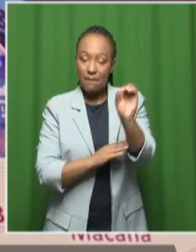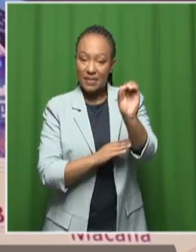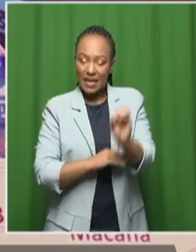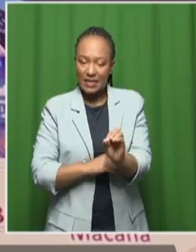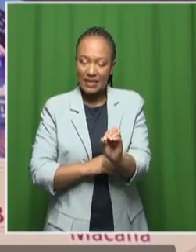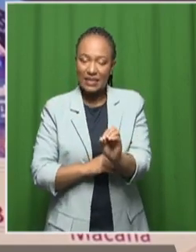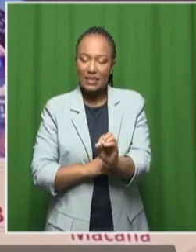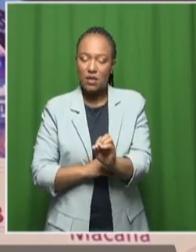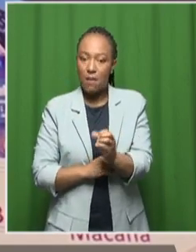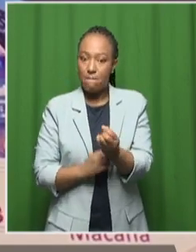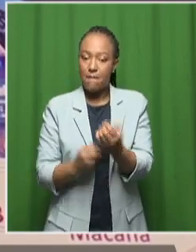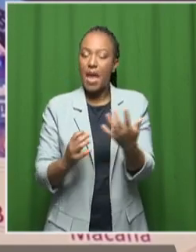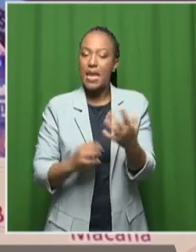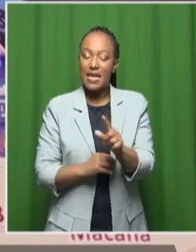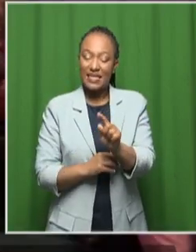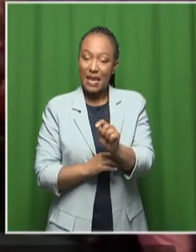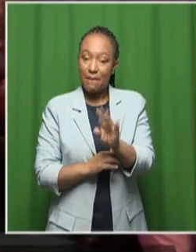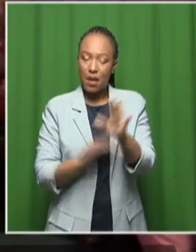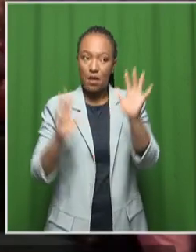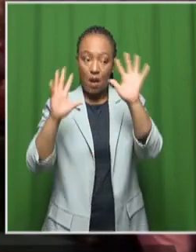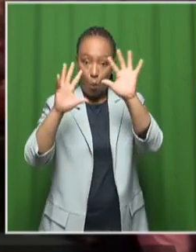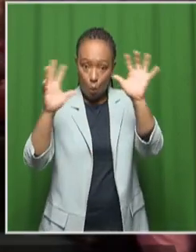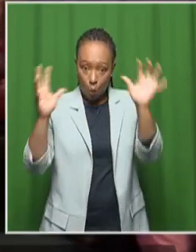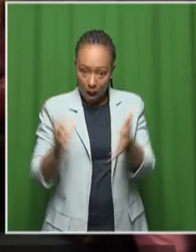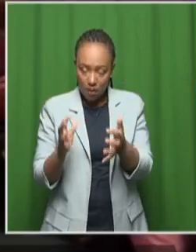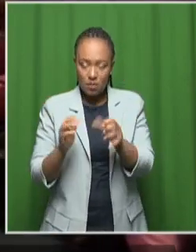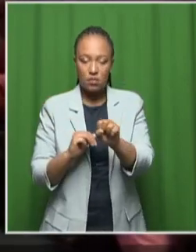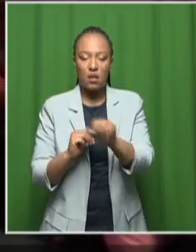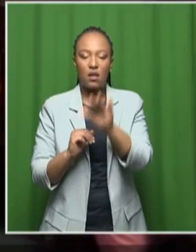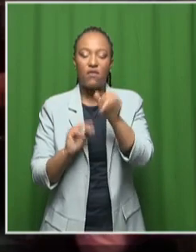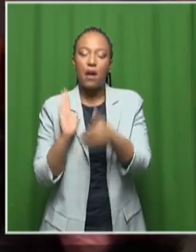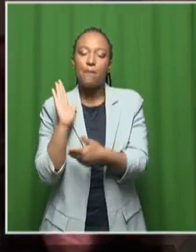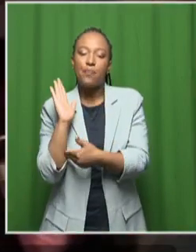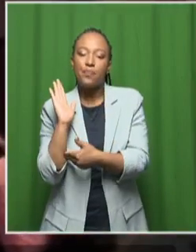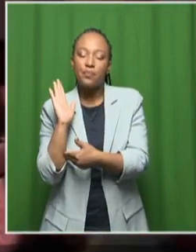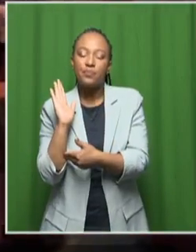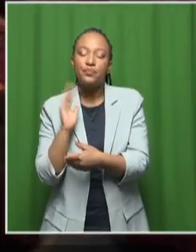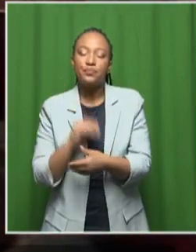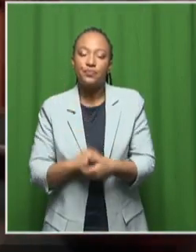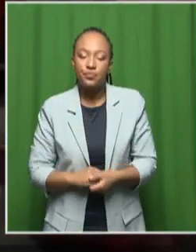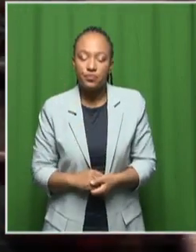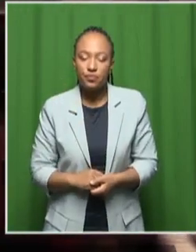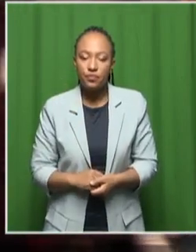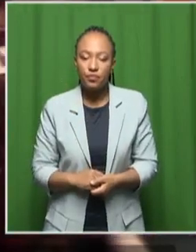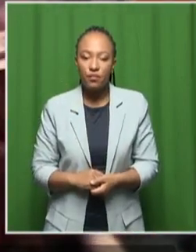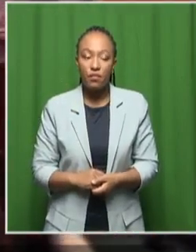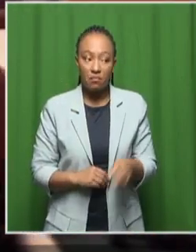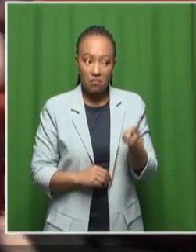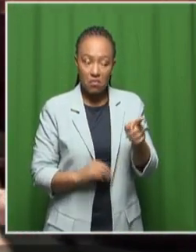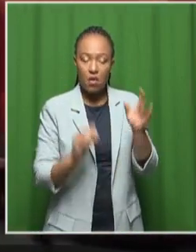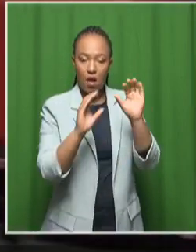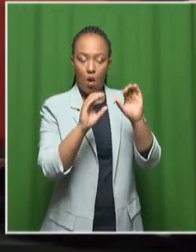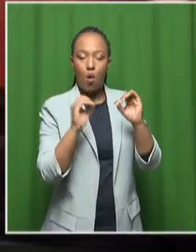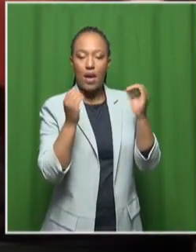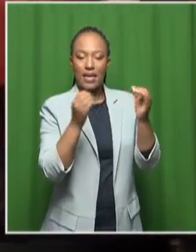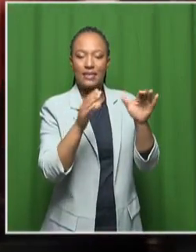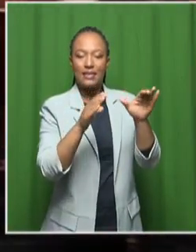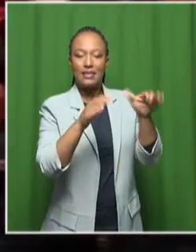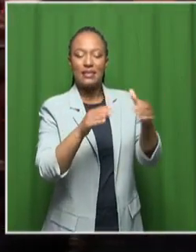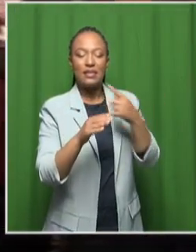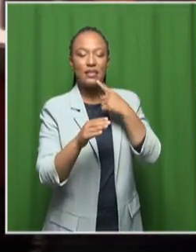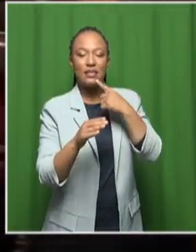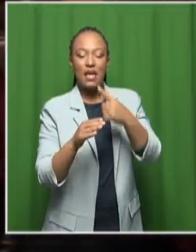estimated cases worldwide. And the organization says it is one of